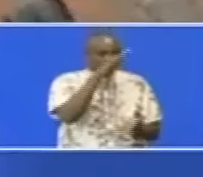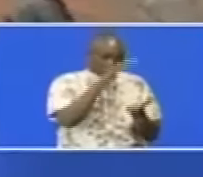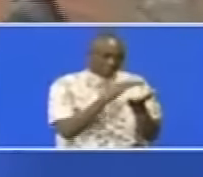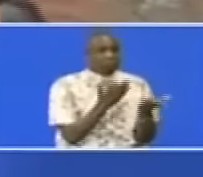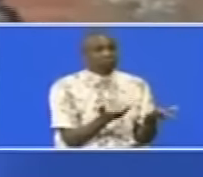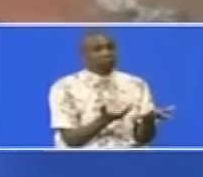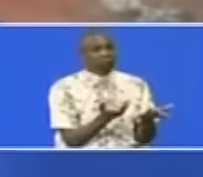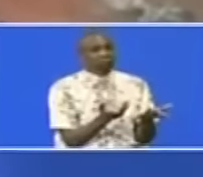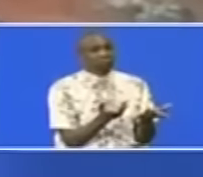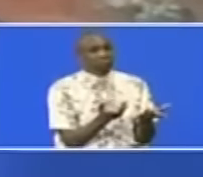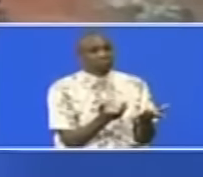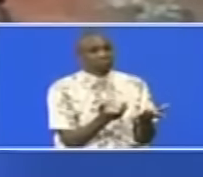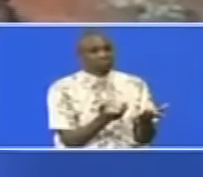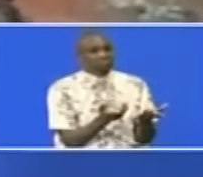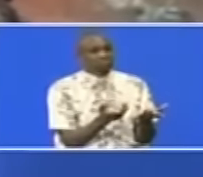direction.